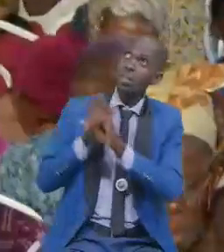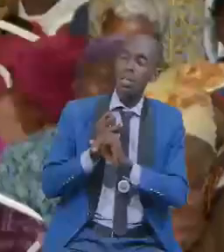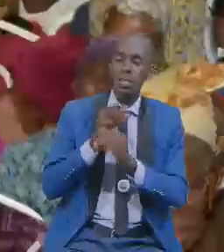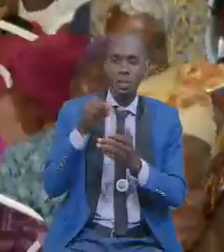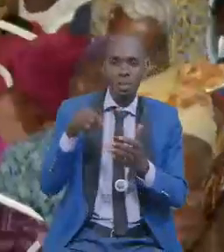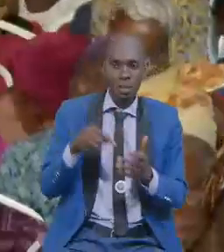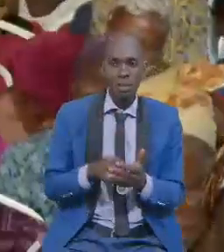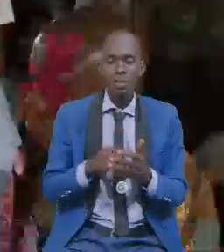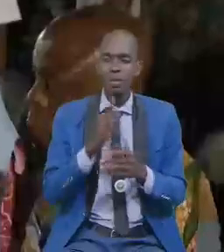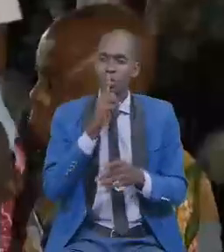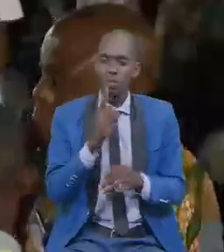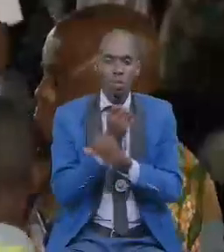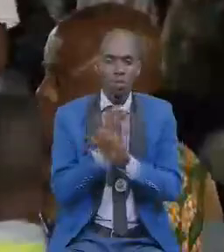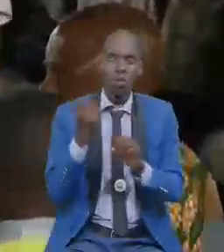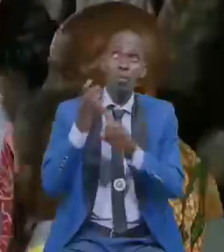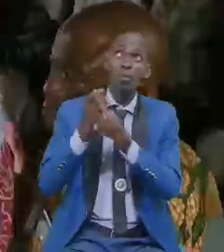Lord himself.